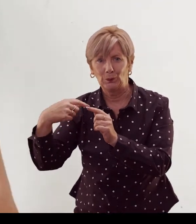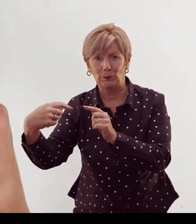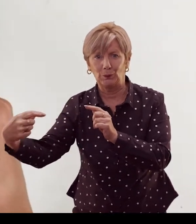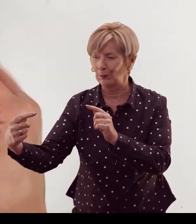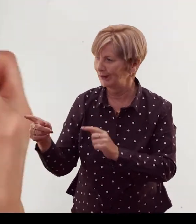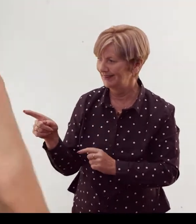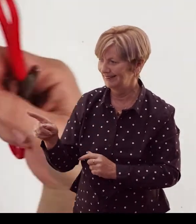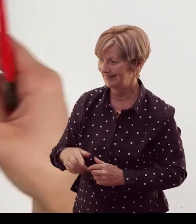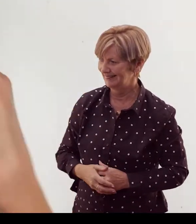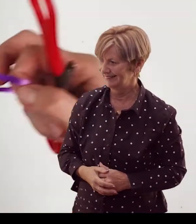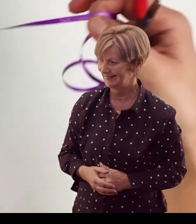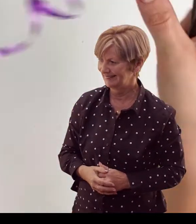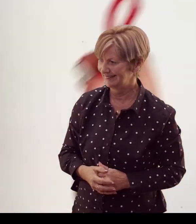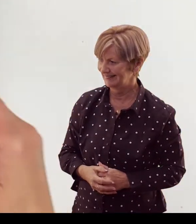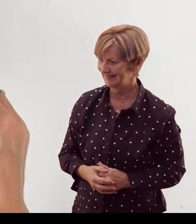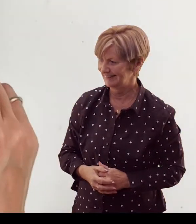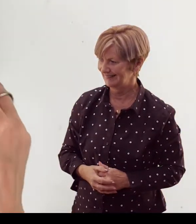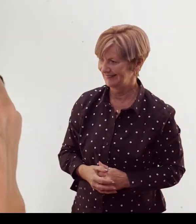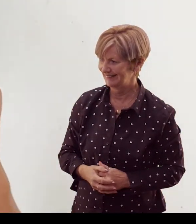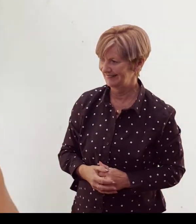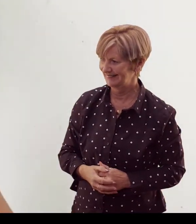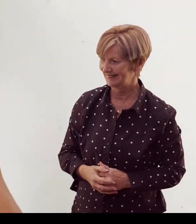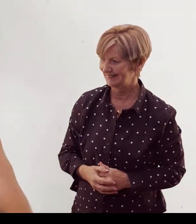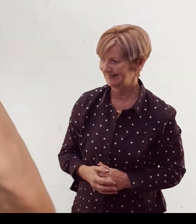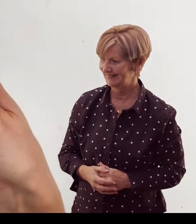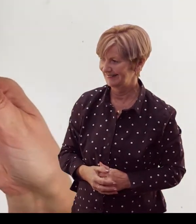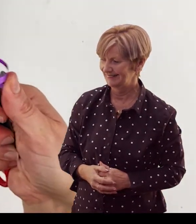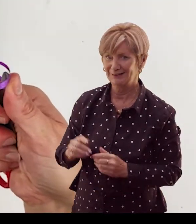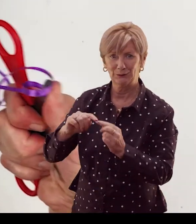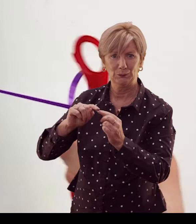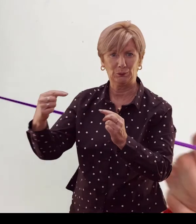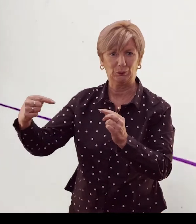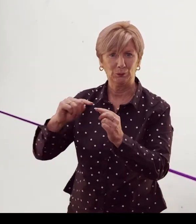a lovely decorative curl as a finishing touch on the top of your shaker.